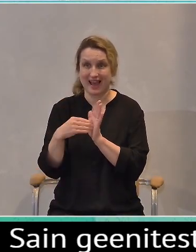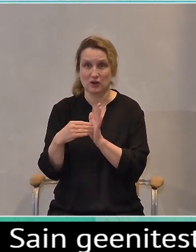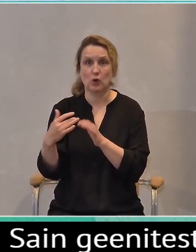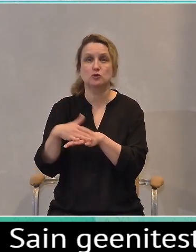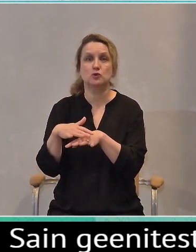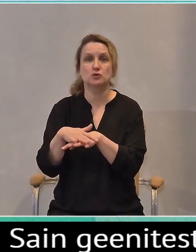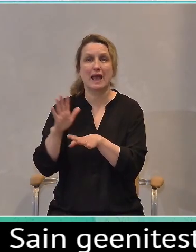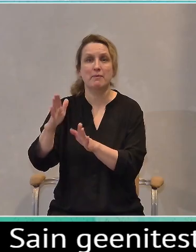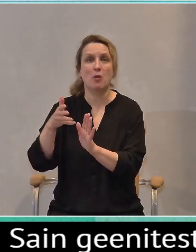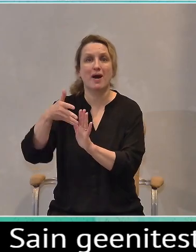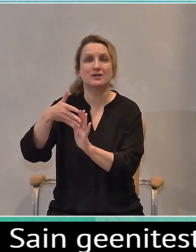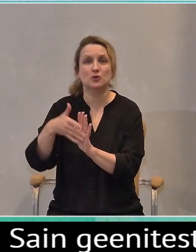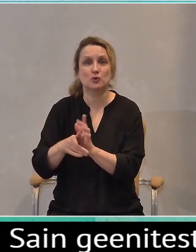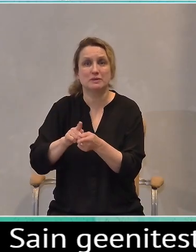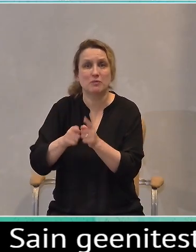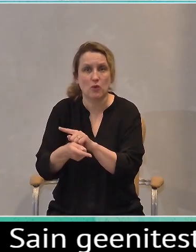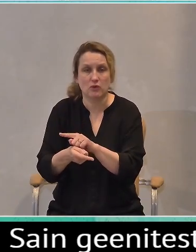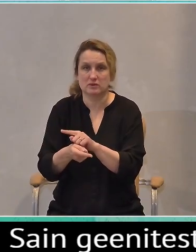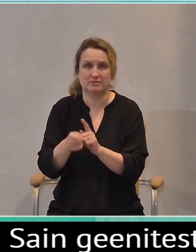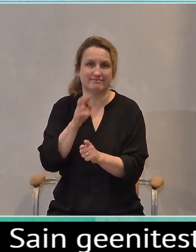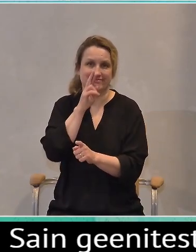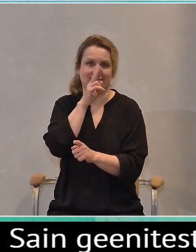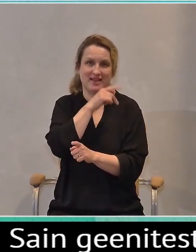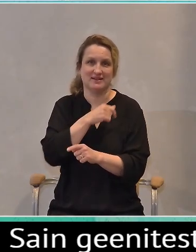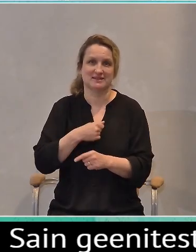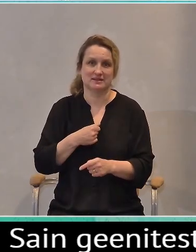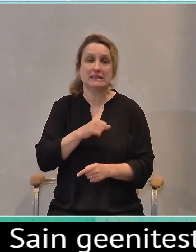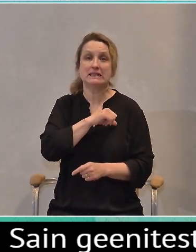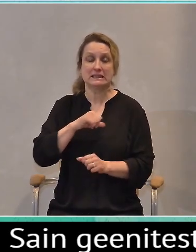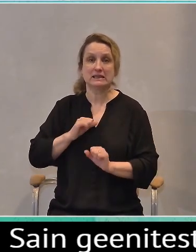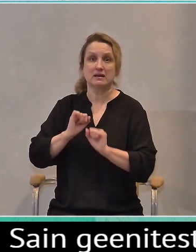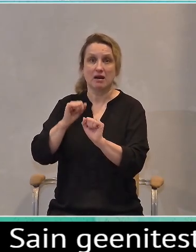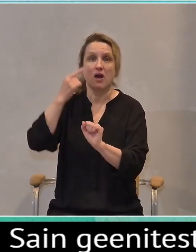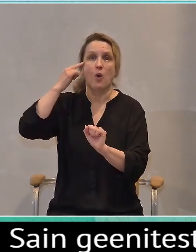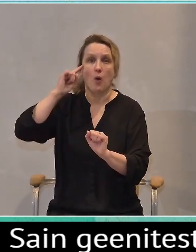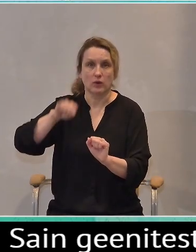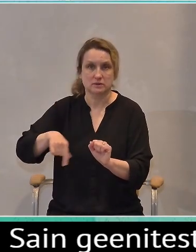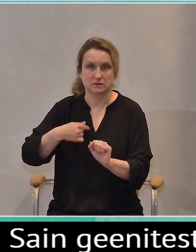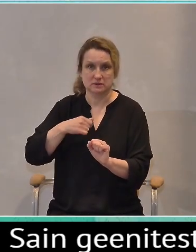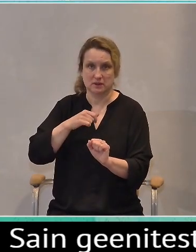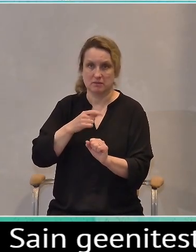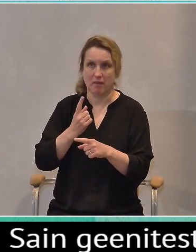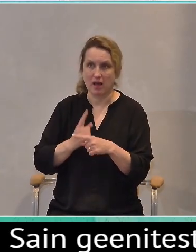I thought that the diagnosis would change the attitude of the system. I was wrong.